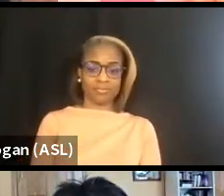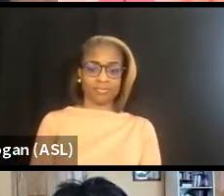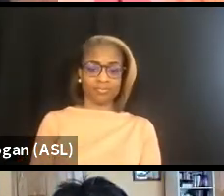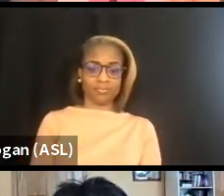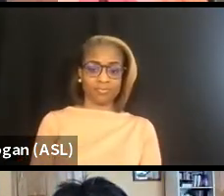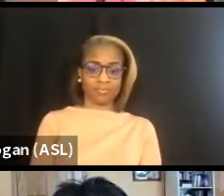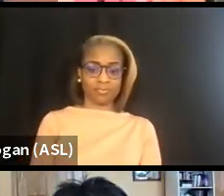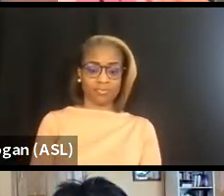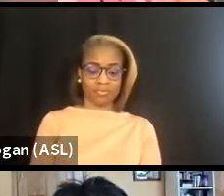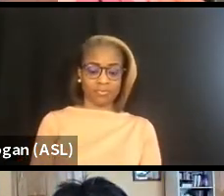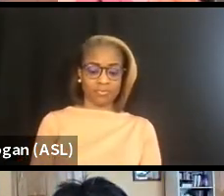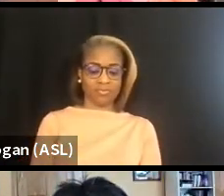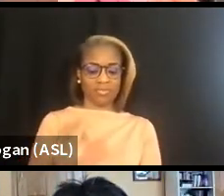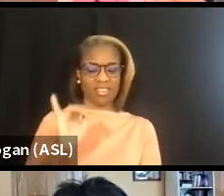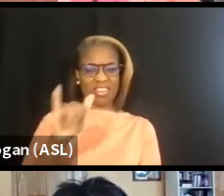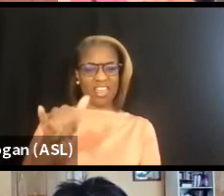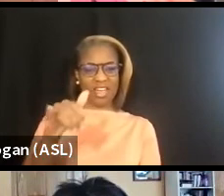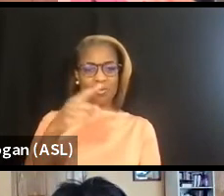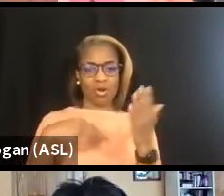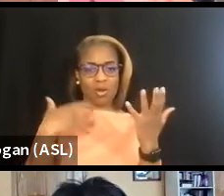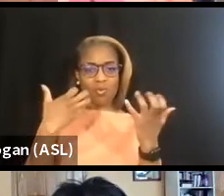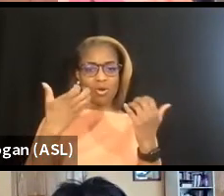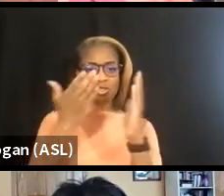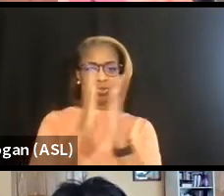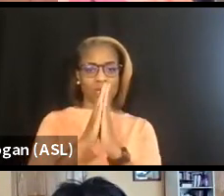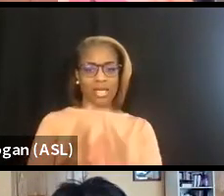You just asked the question I was going to ask, so I yield.